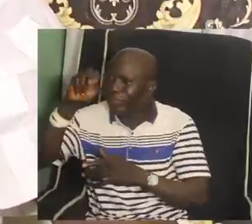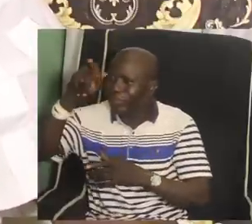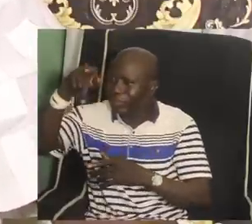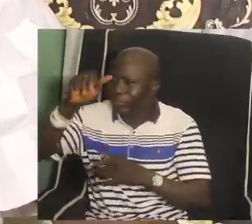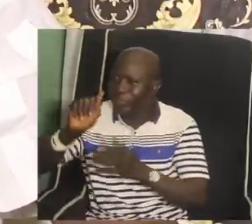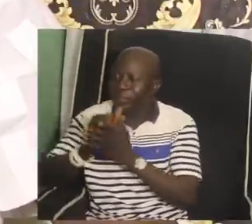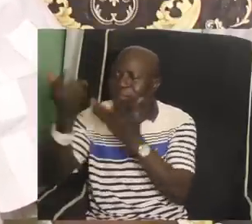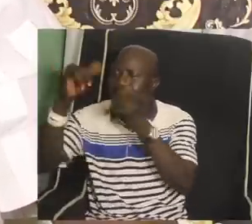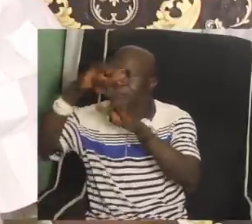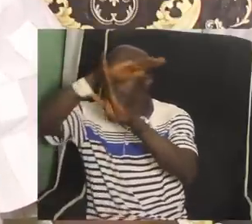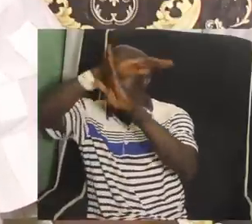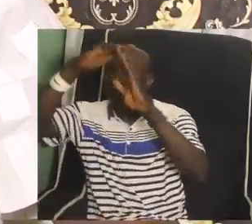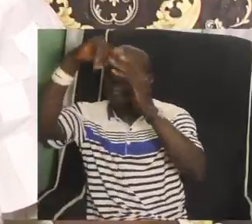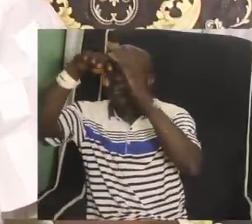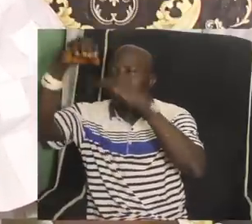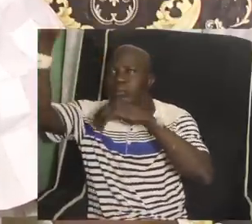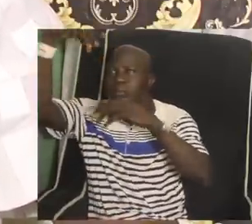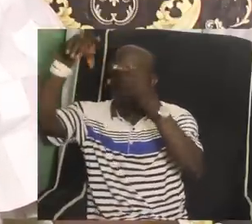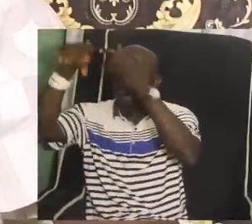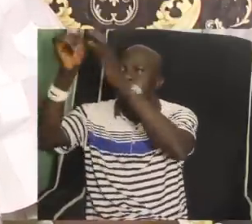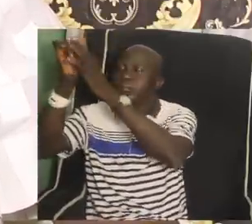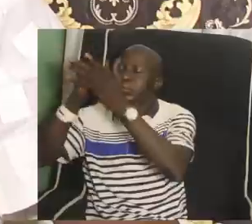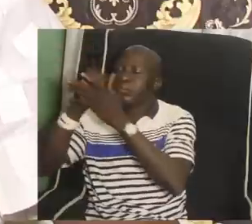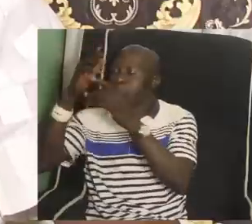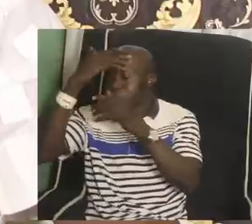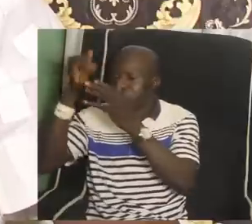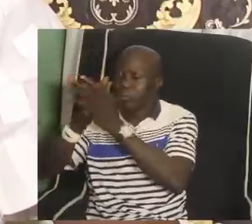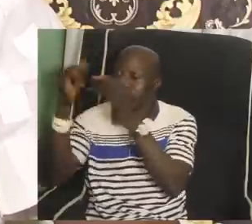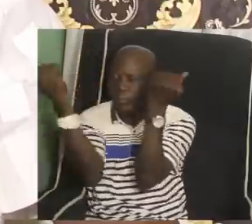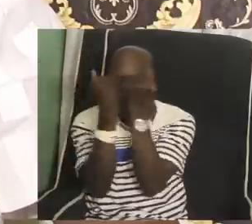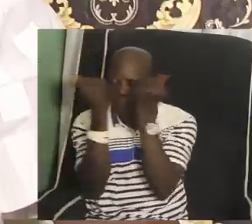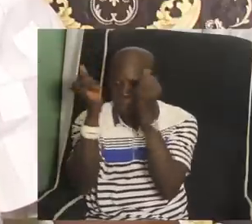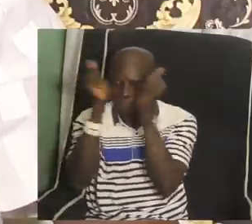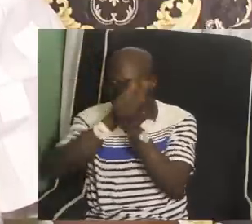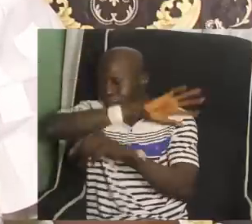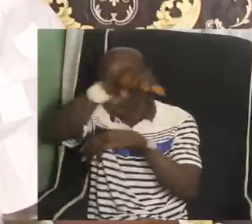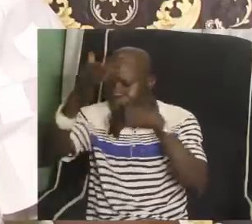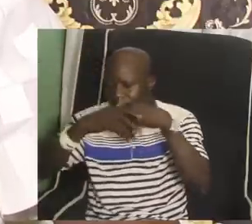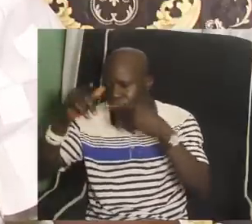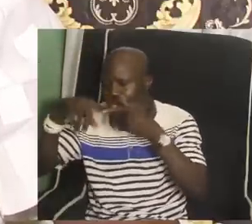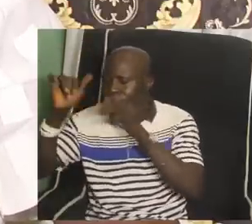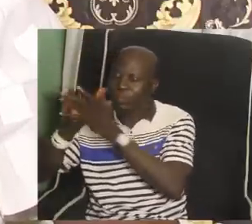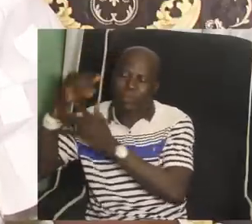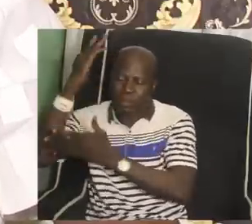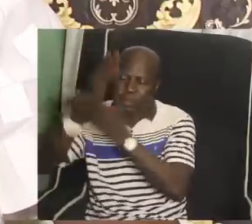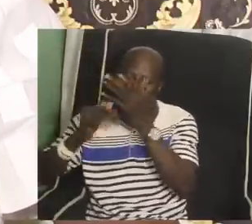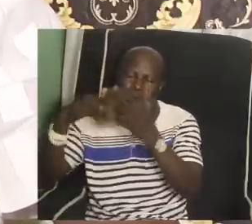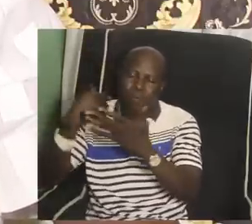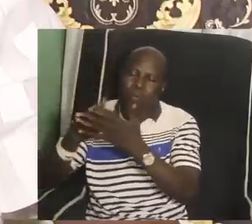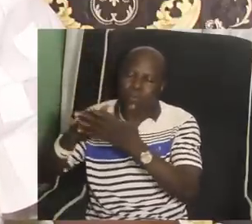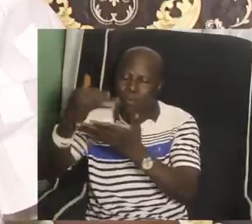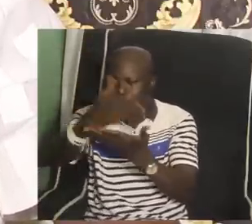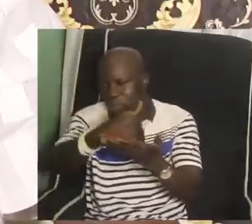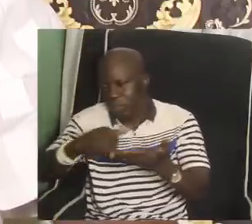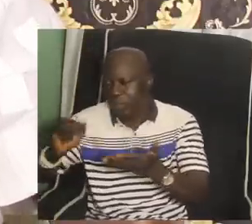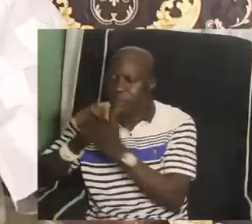disconnect their electricity and she fought with them and they forgot a bag of money when she returned there some money had been removed and